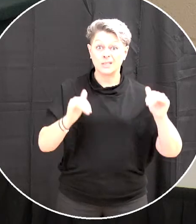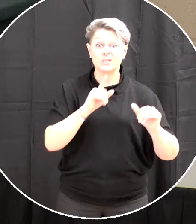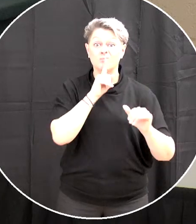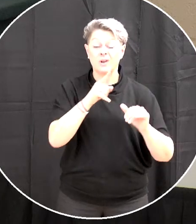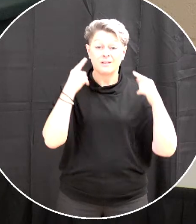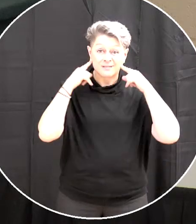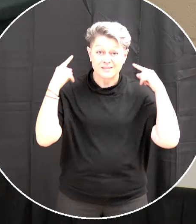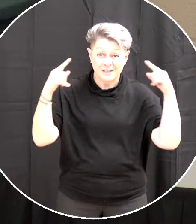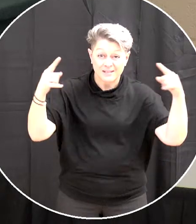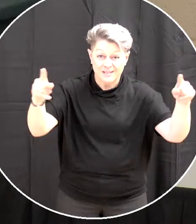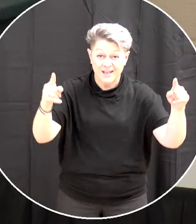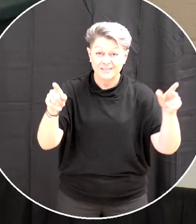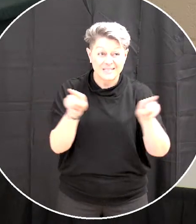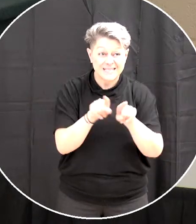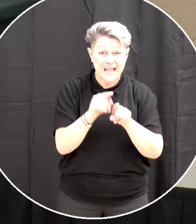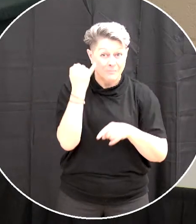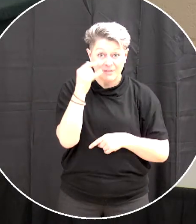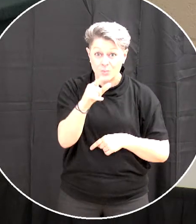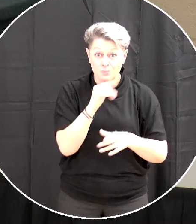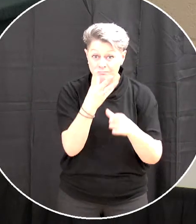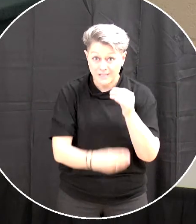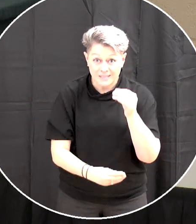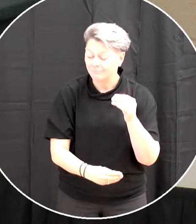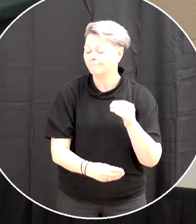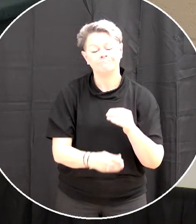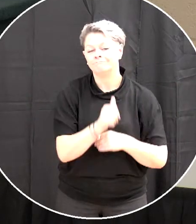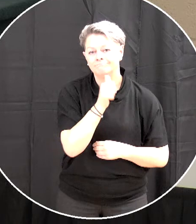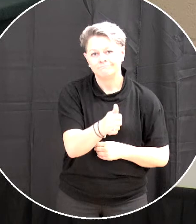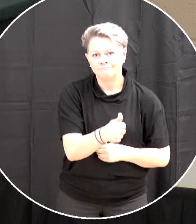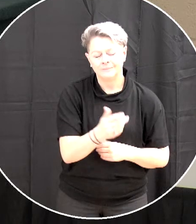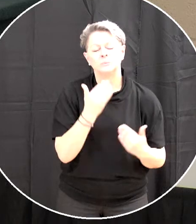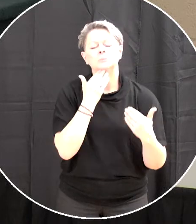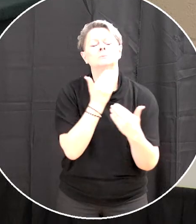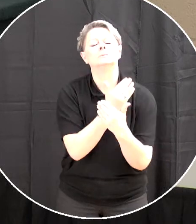we didn't have all these players involved. So thank you for those commitments.